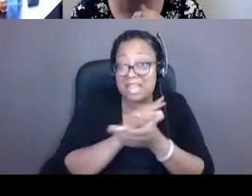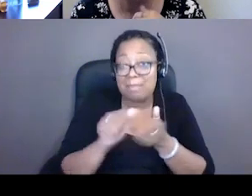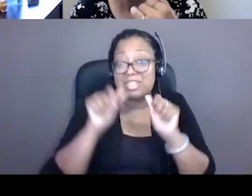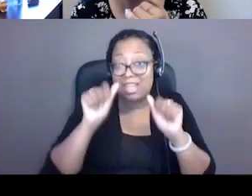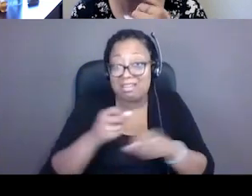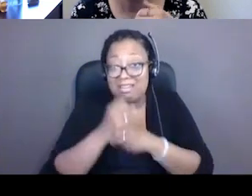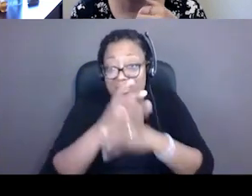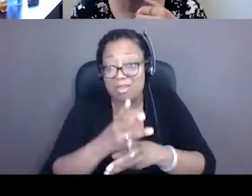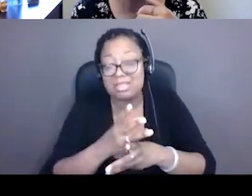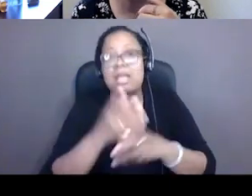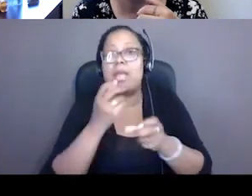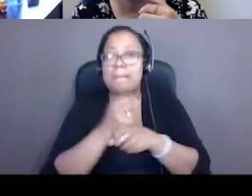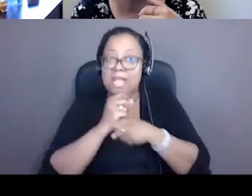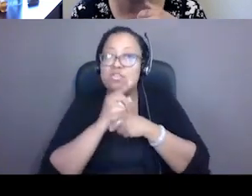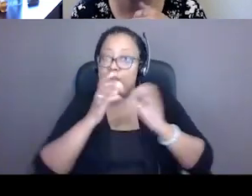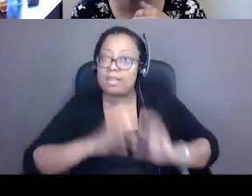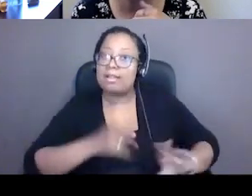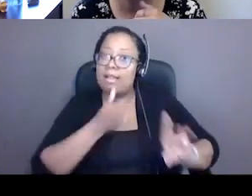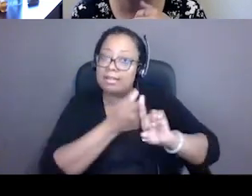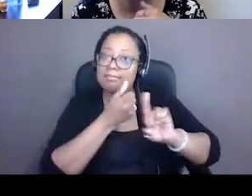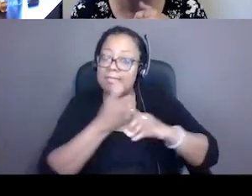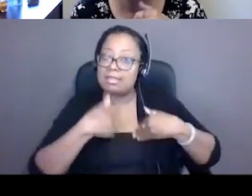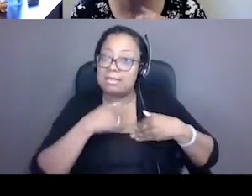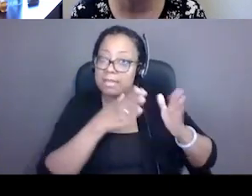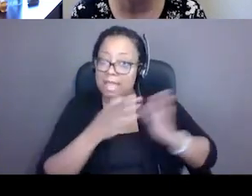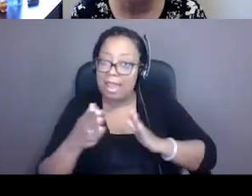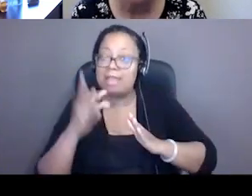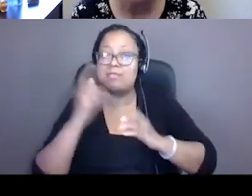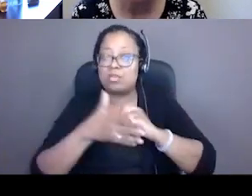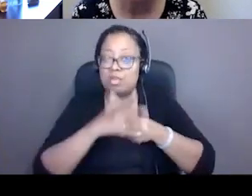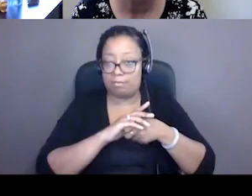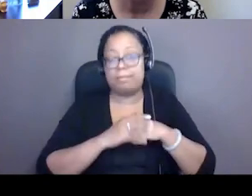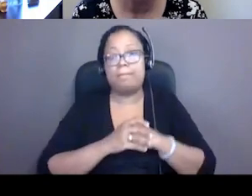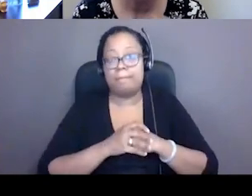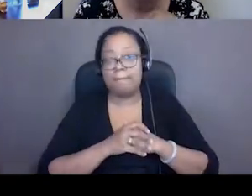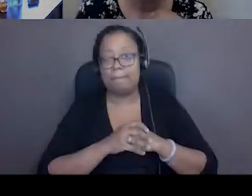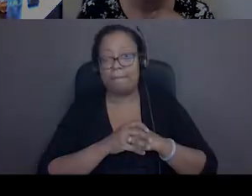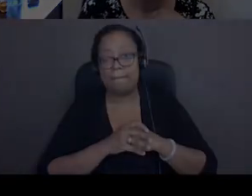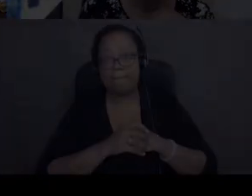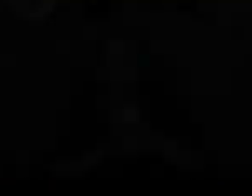potentially happen and making sure that our client has a contingency plan and has all of that covered.